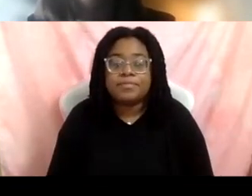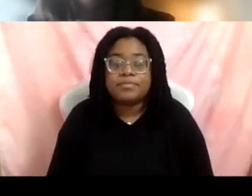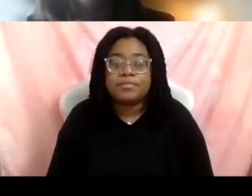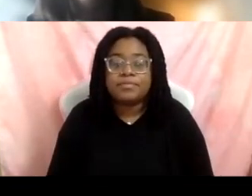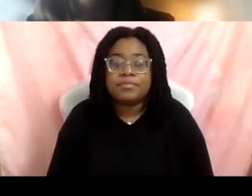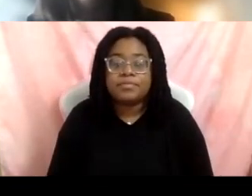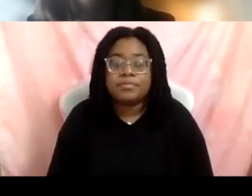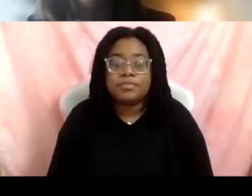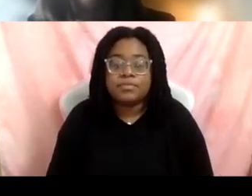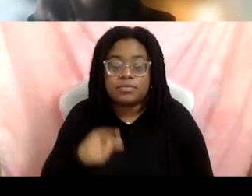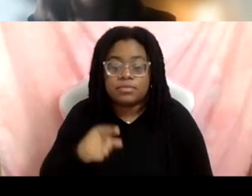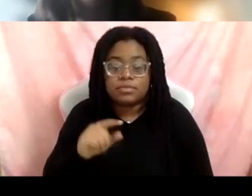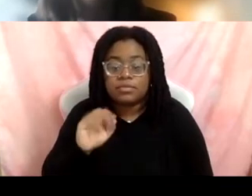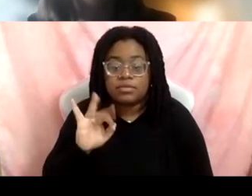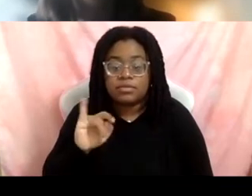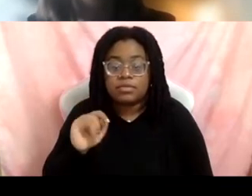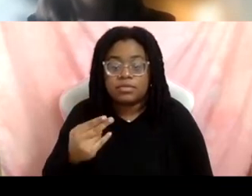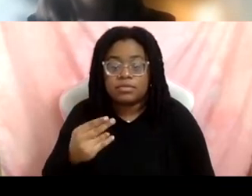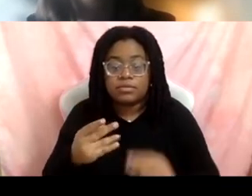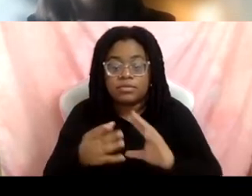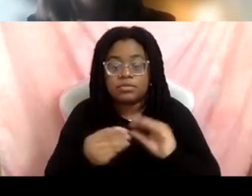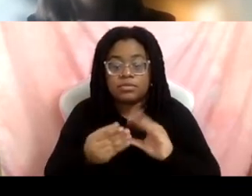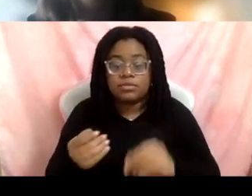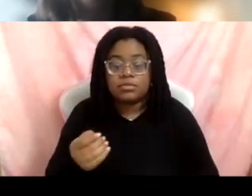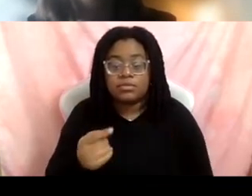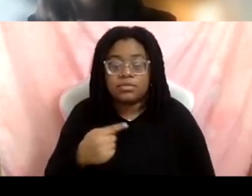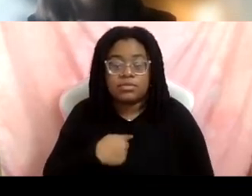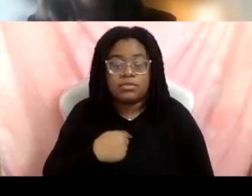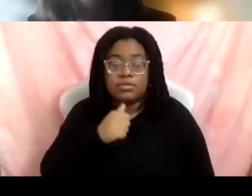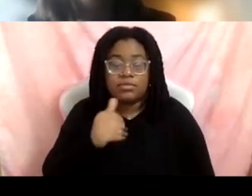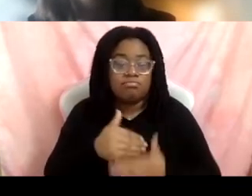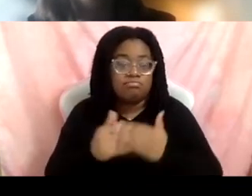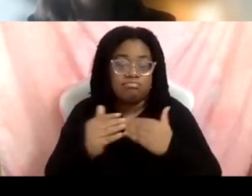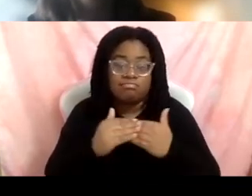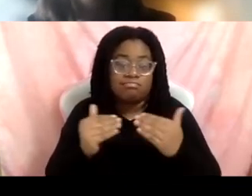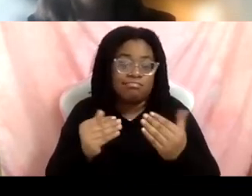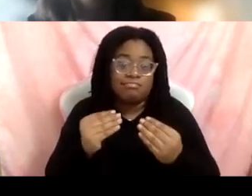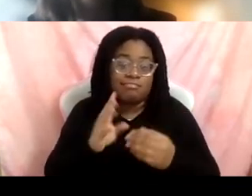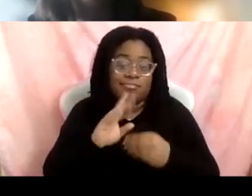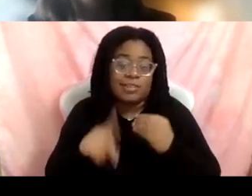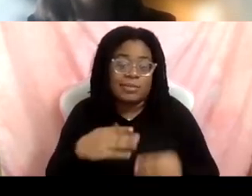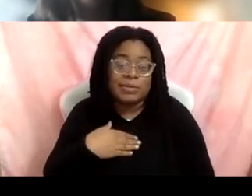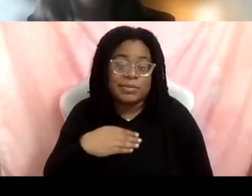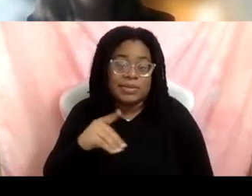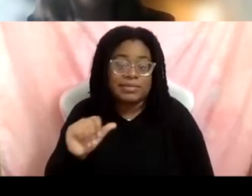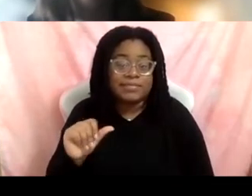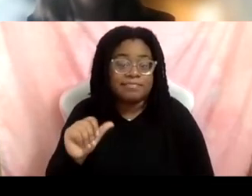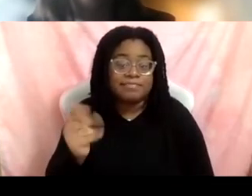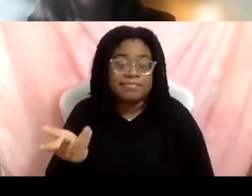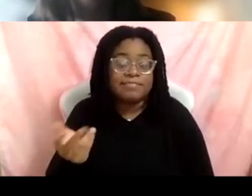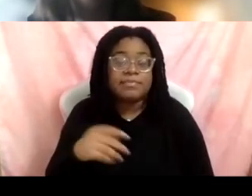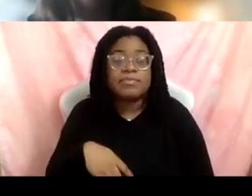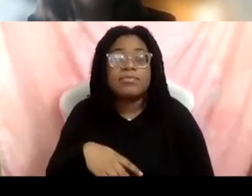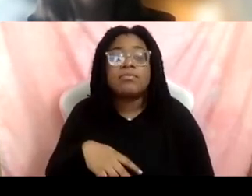I would say that I was really not comfortable disclosing my disability, and when